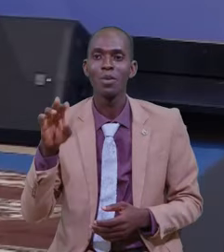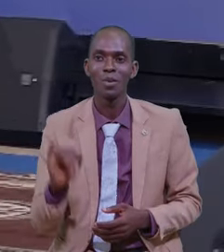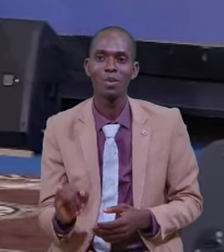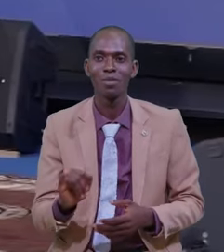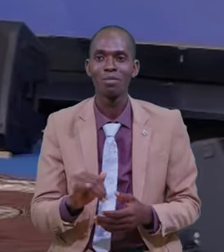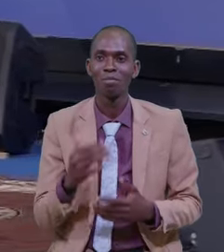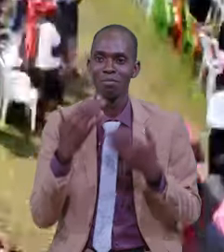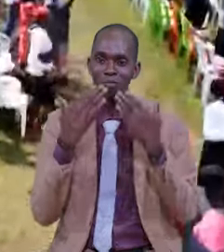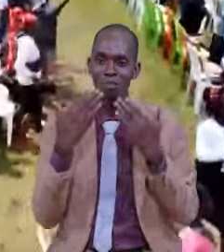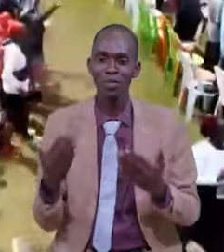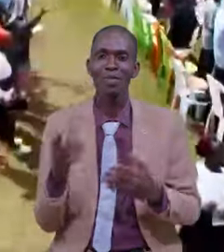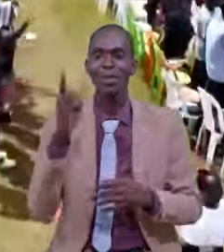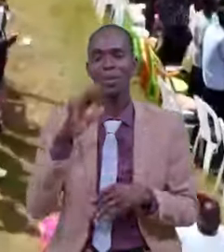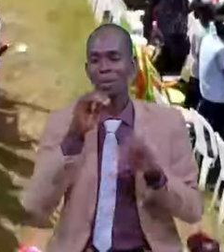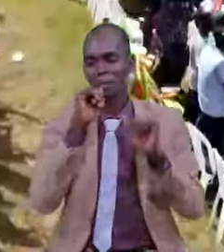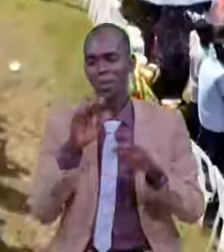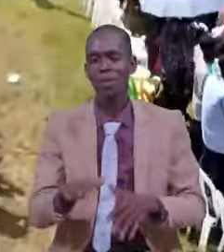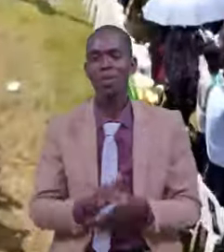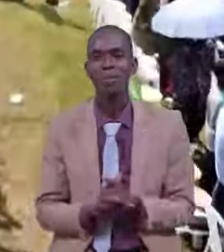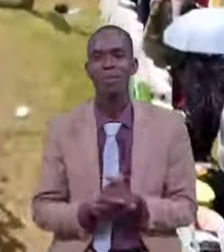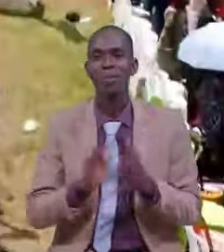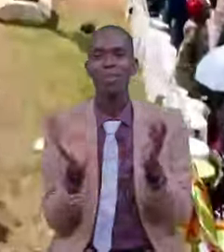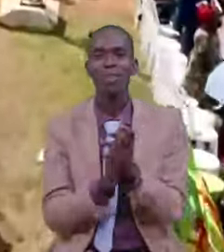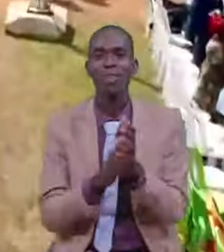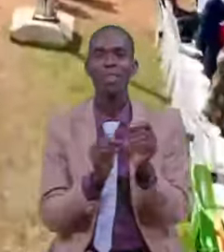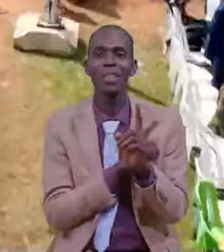Thank you. God bless. Praise the Lord.